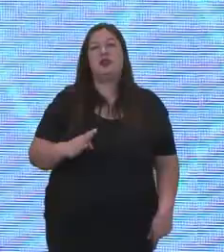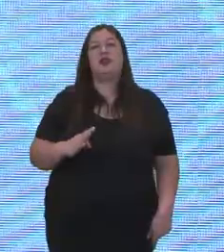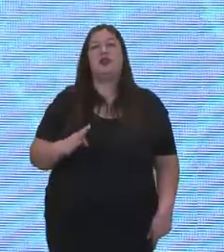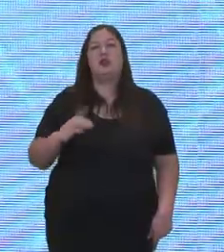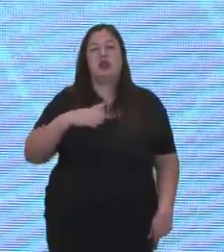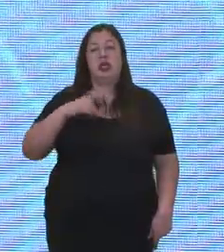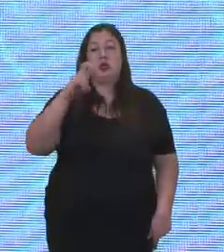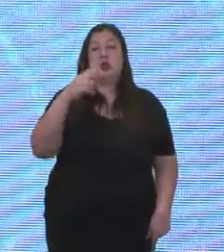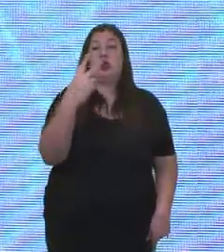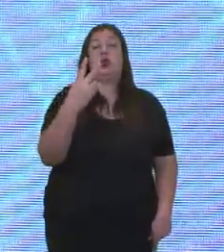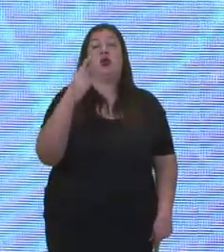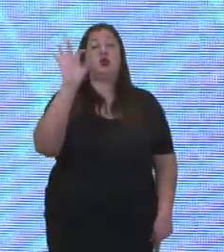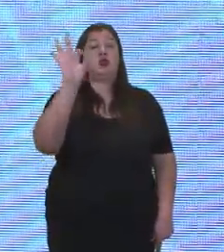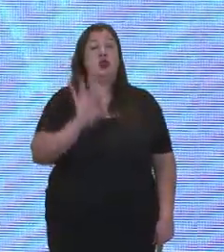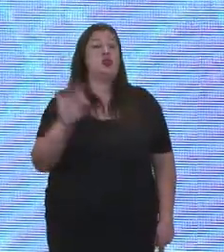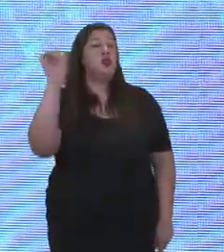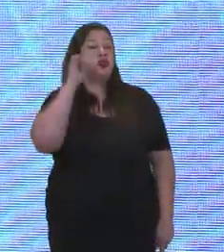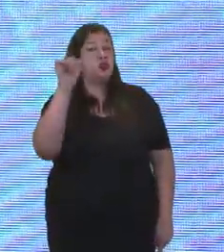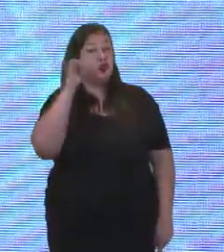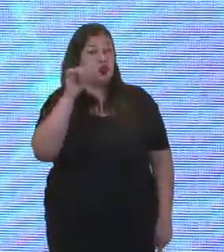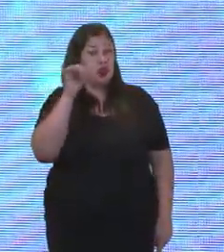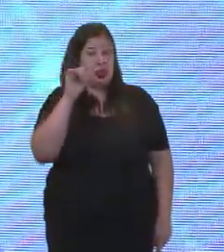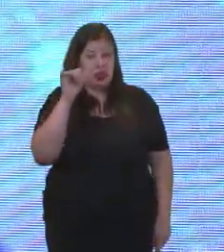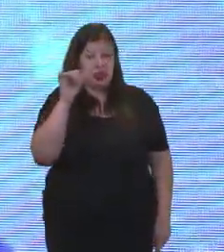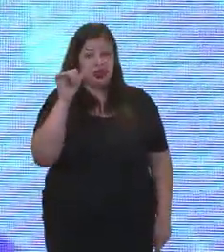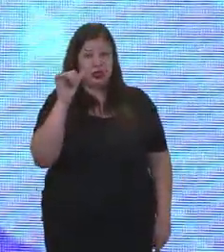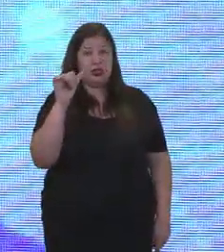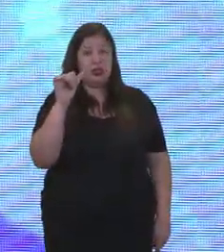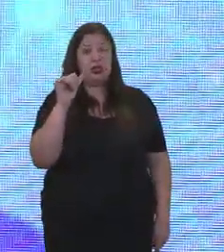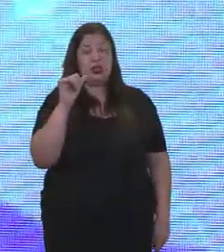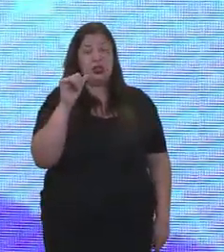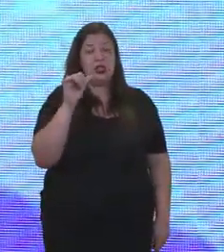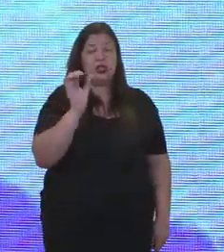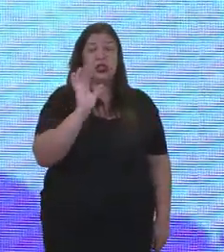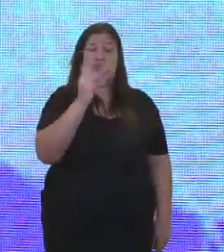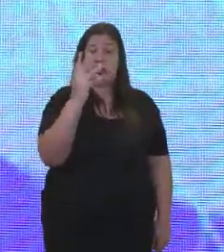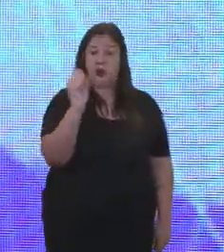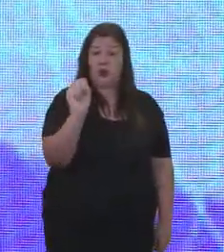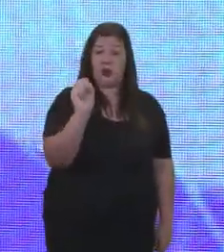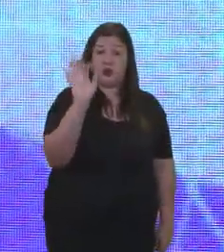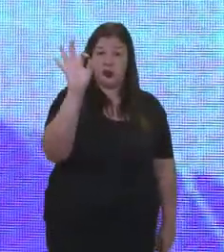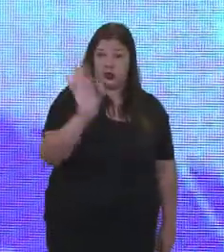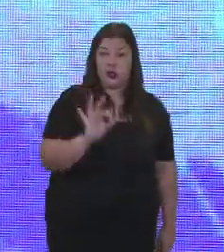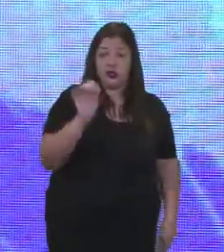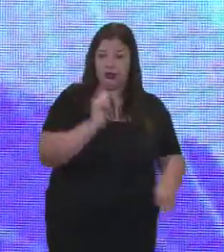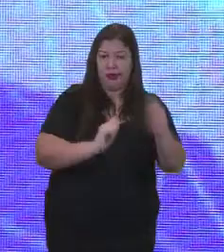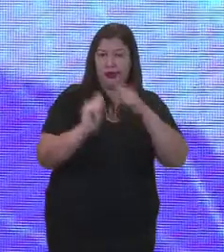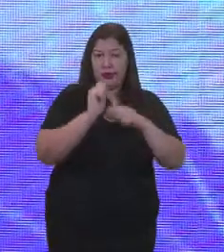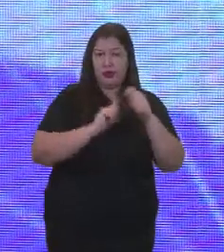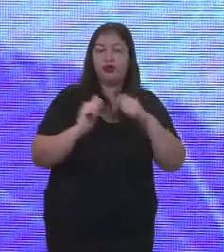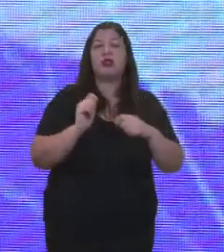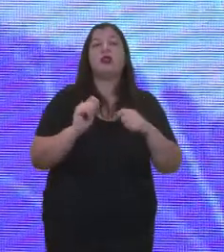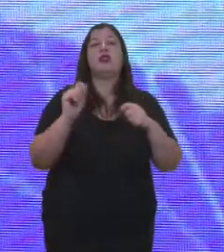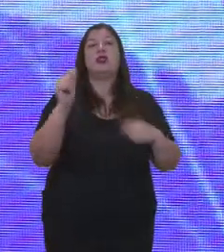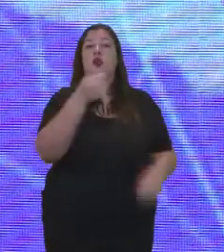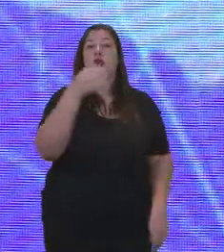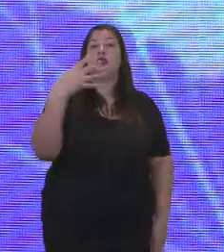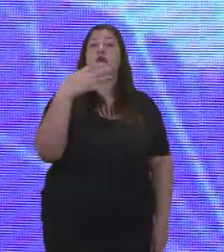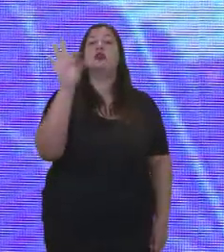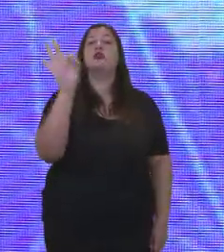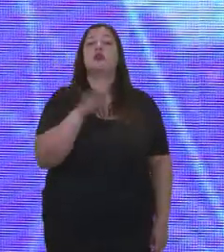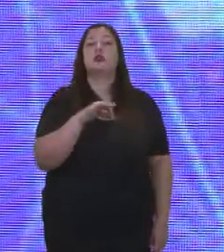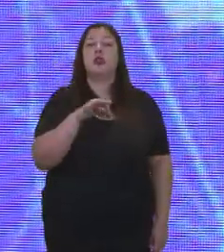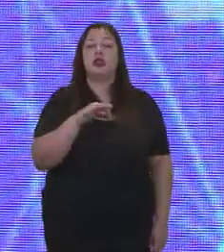that has 52% of women and 38% of the people. are CEOs, and